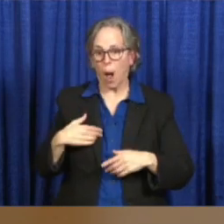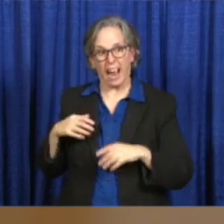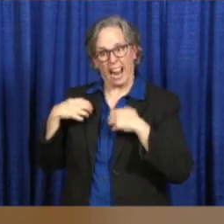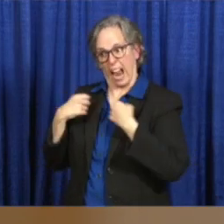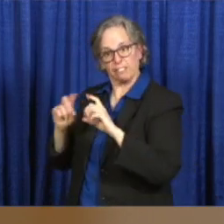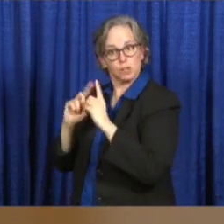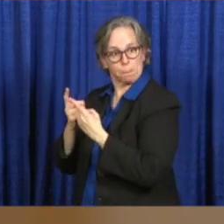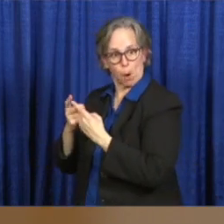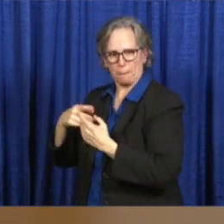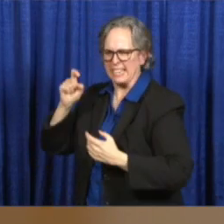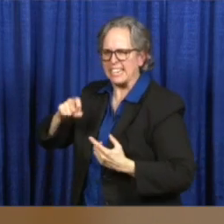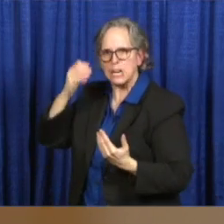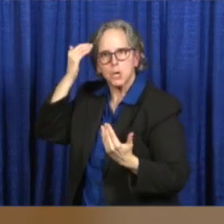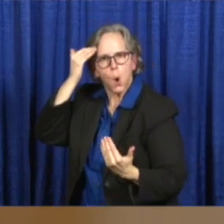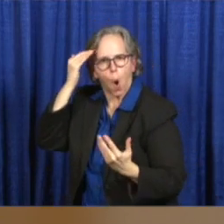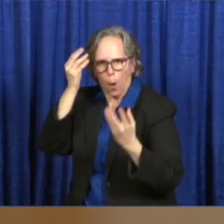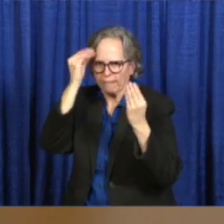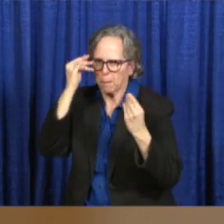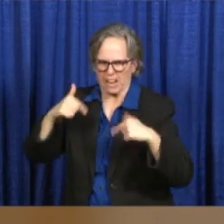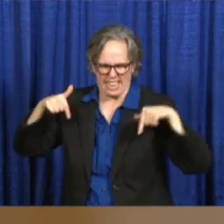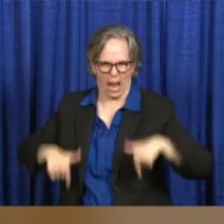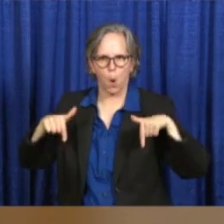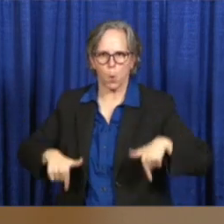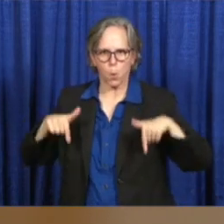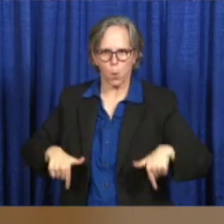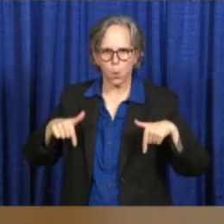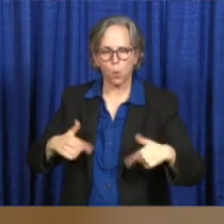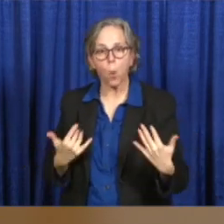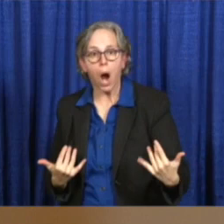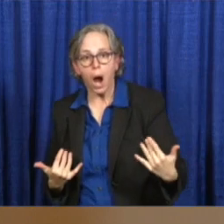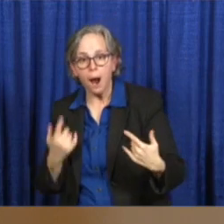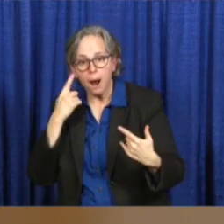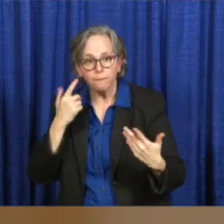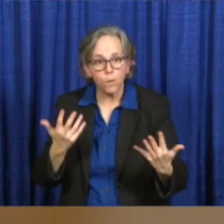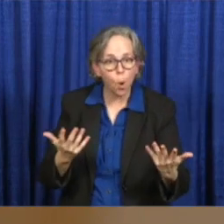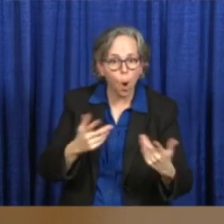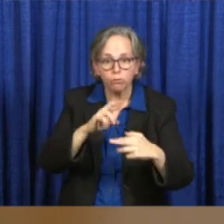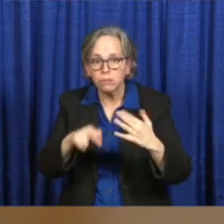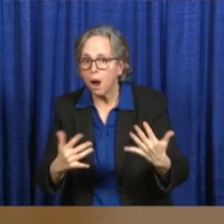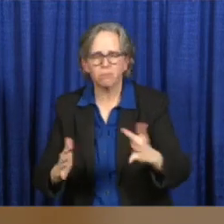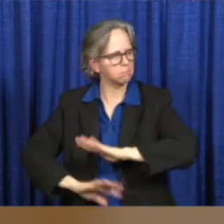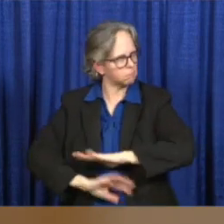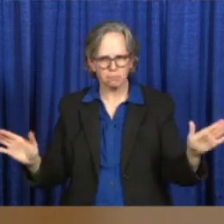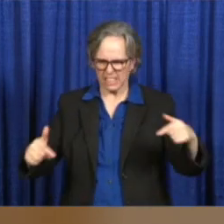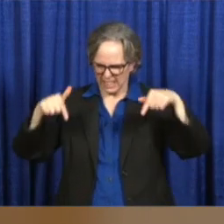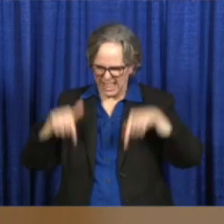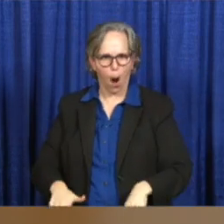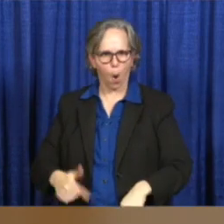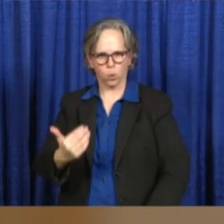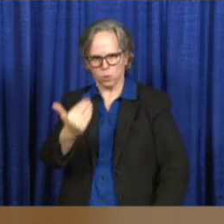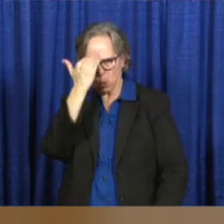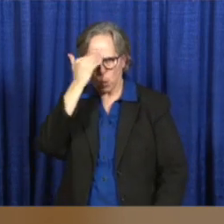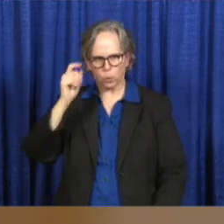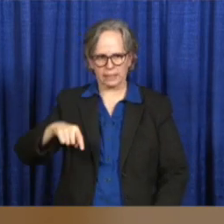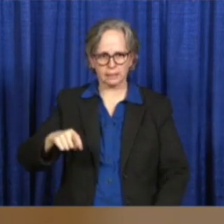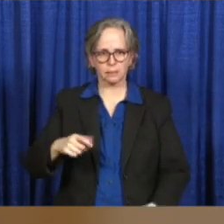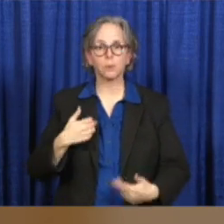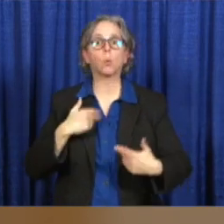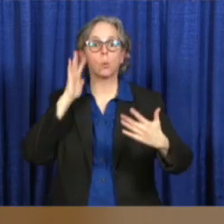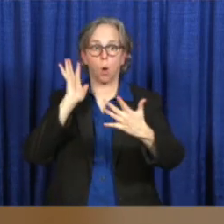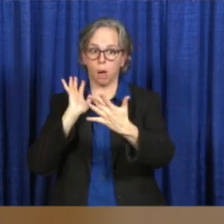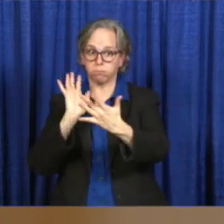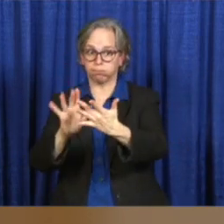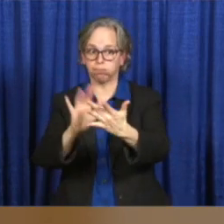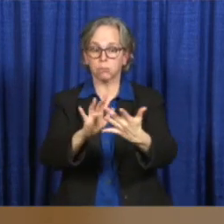private testing. So we will get that information to you at the local health department to do that contact tracing, but we are working with